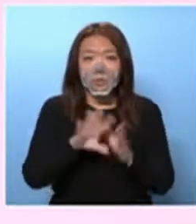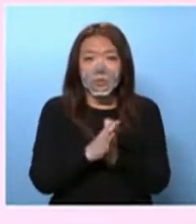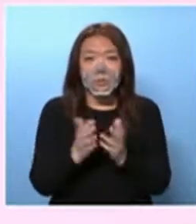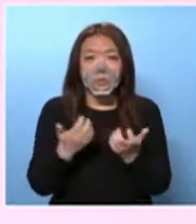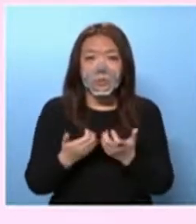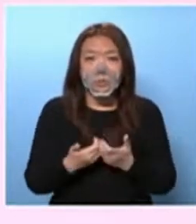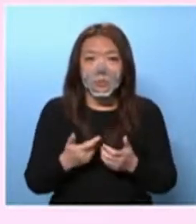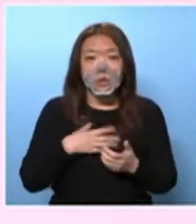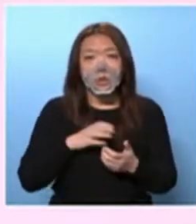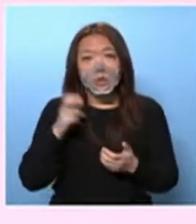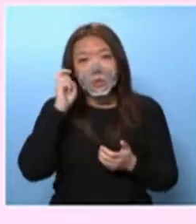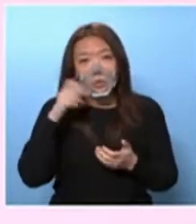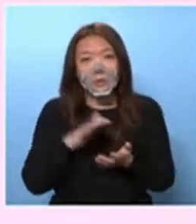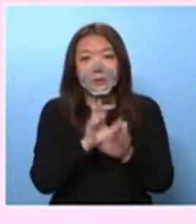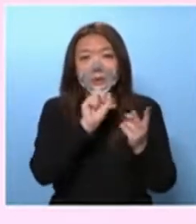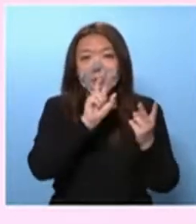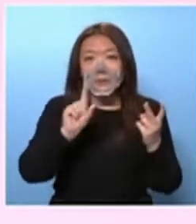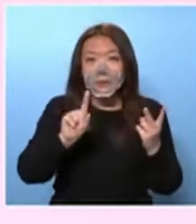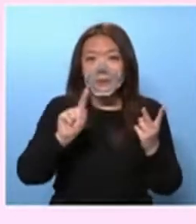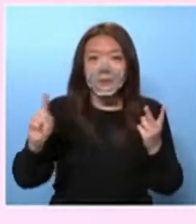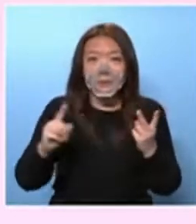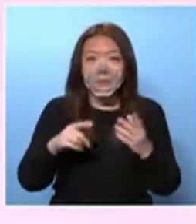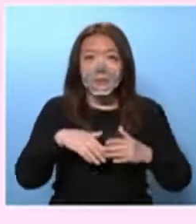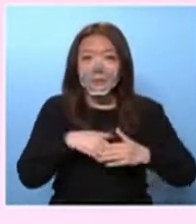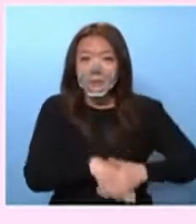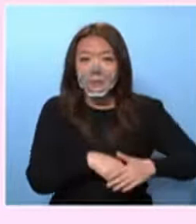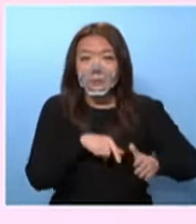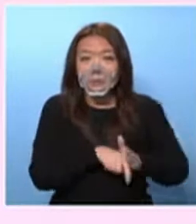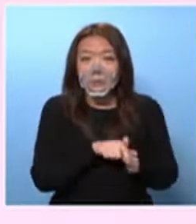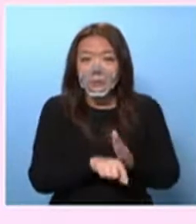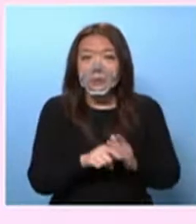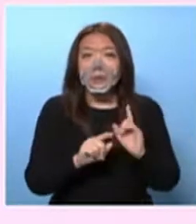in all, I forecast a surplus of